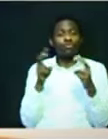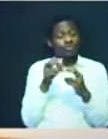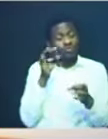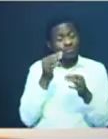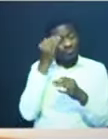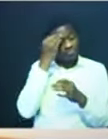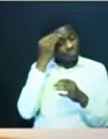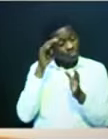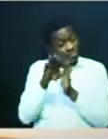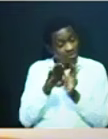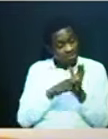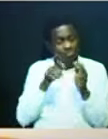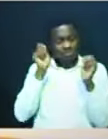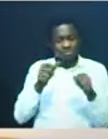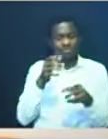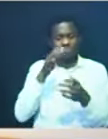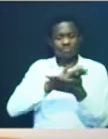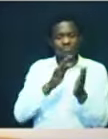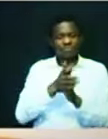This